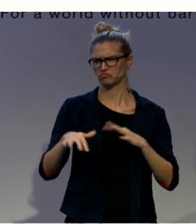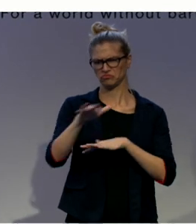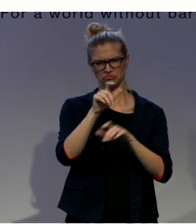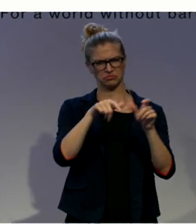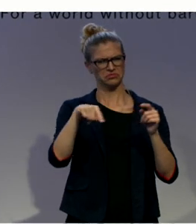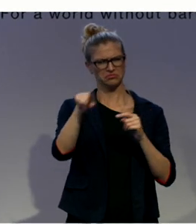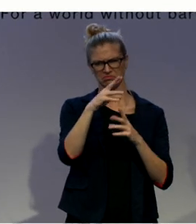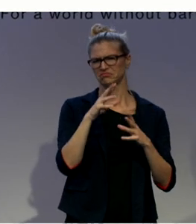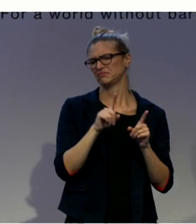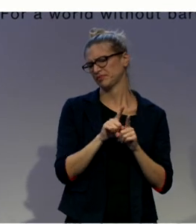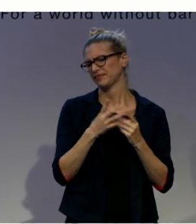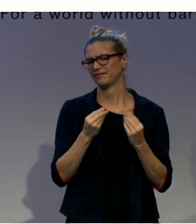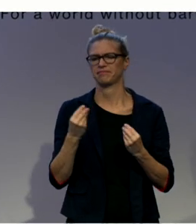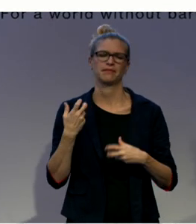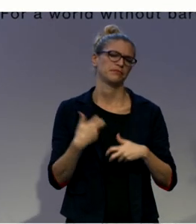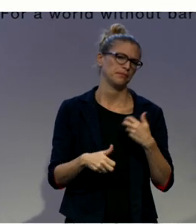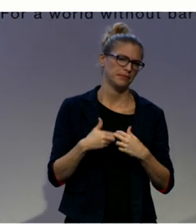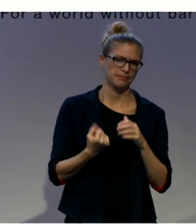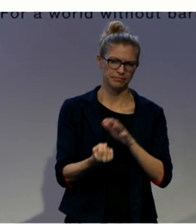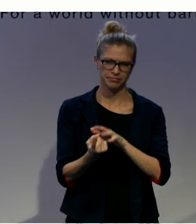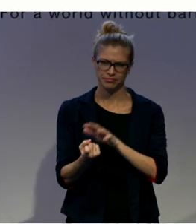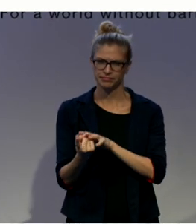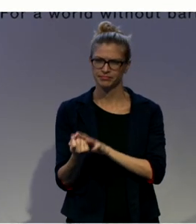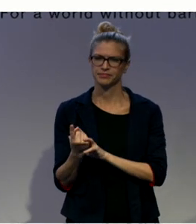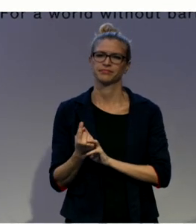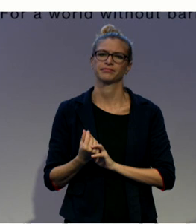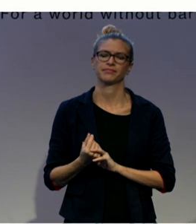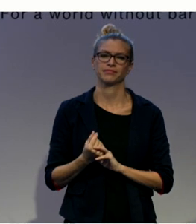because the rights of the people with disability, they are